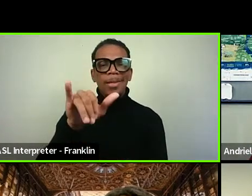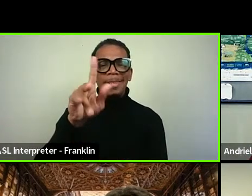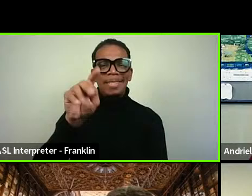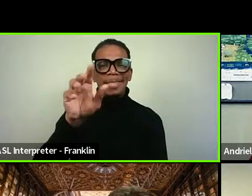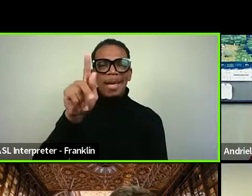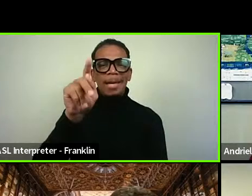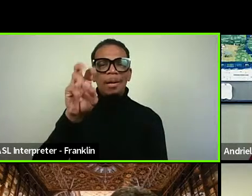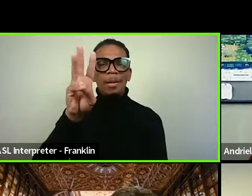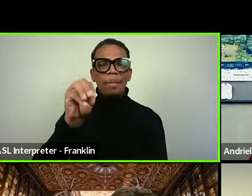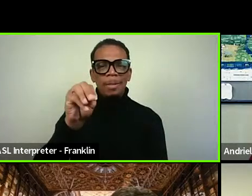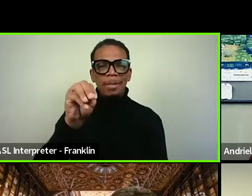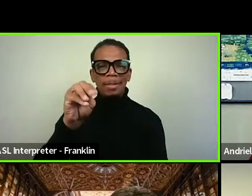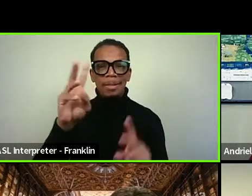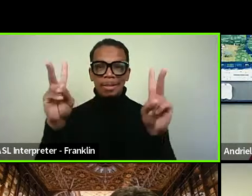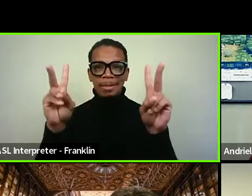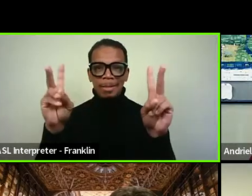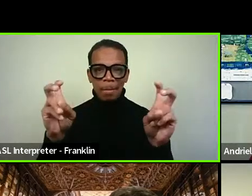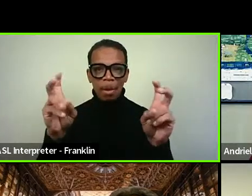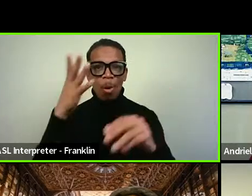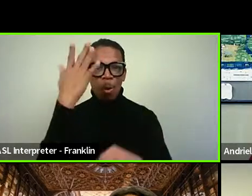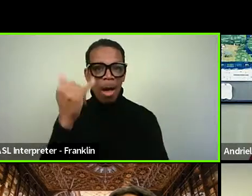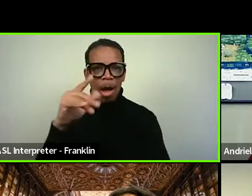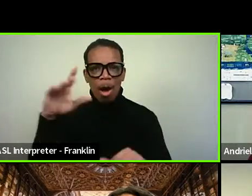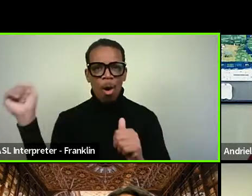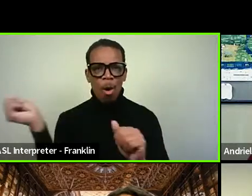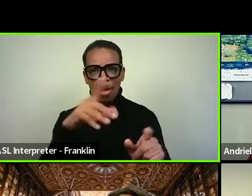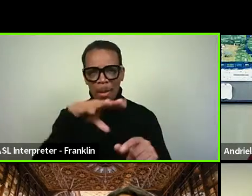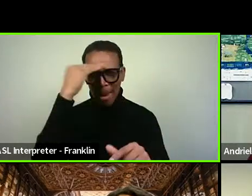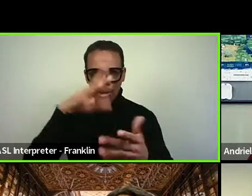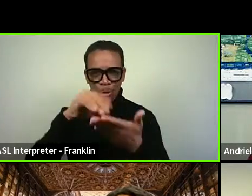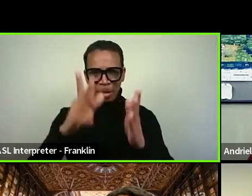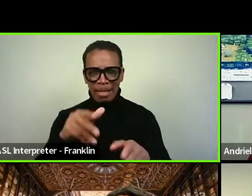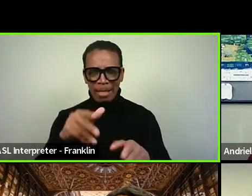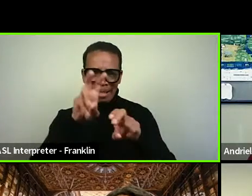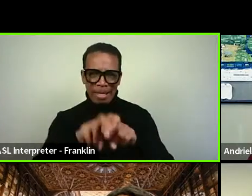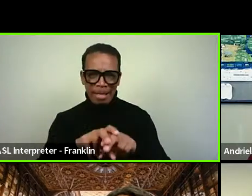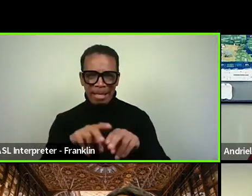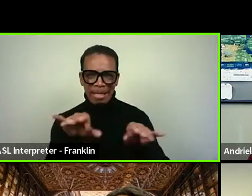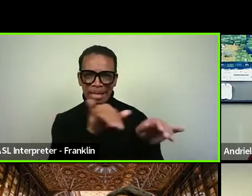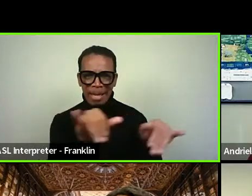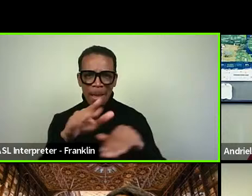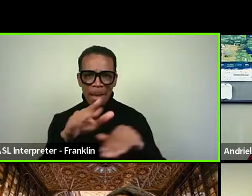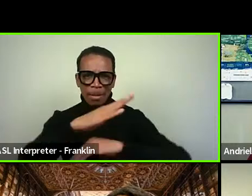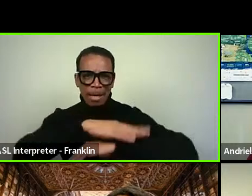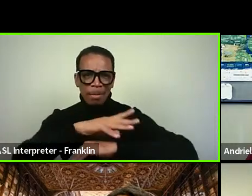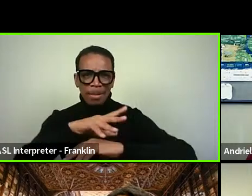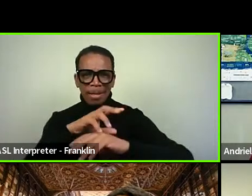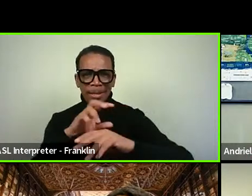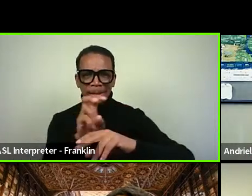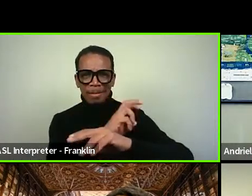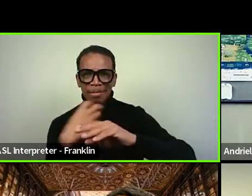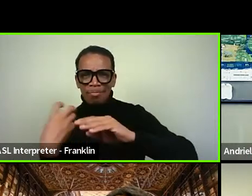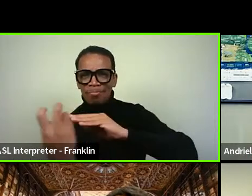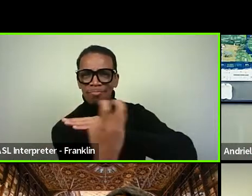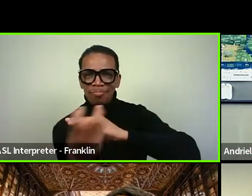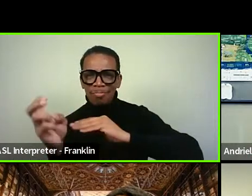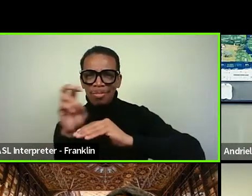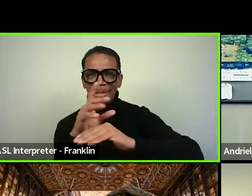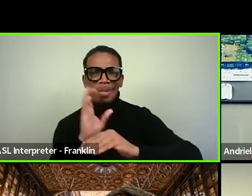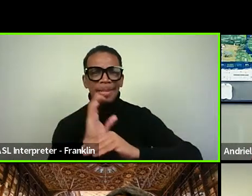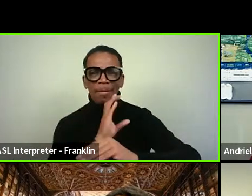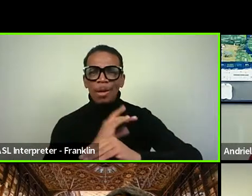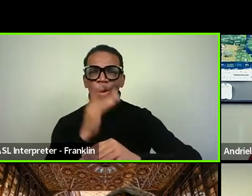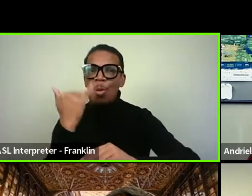the Black students sitting at the same table in the cafeteria? Why is that? What's your perspective on